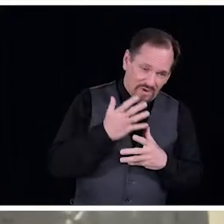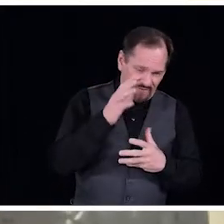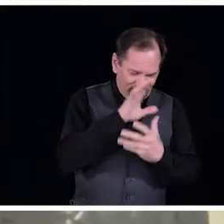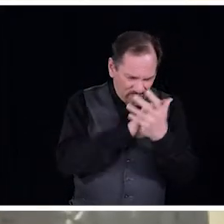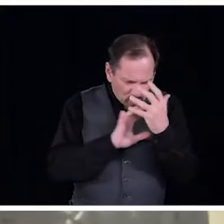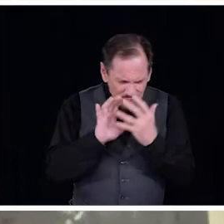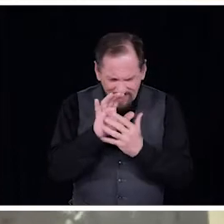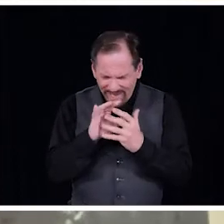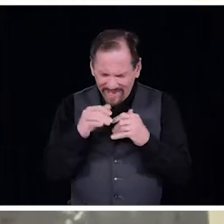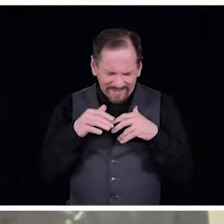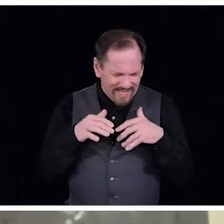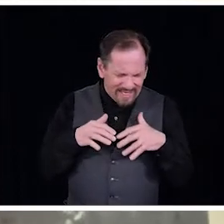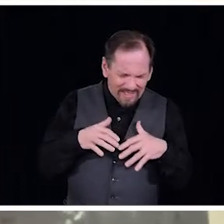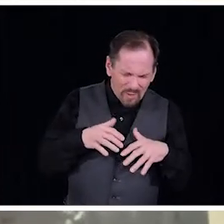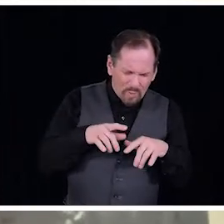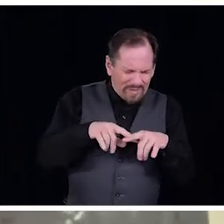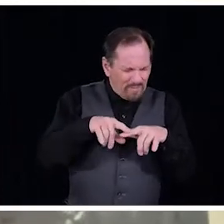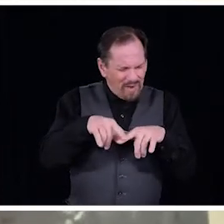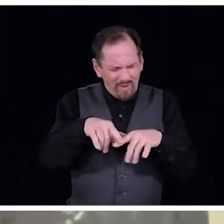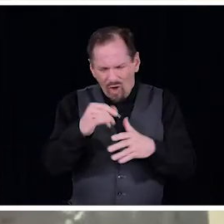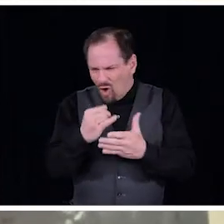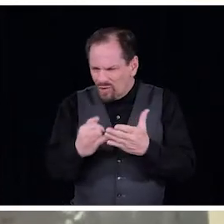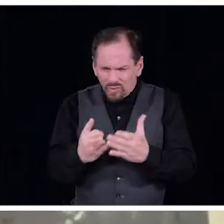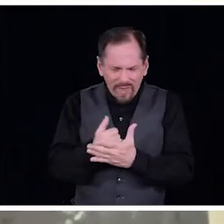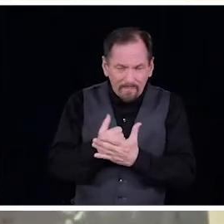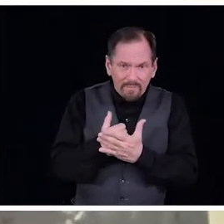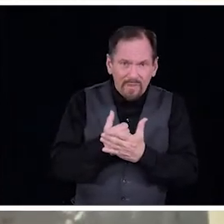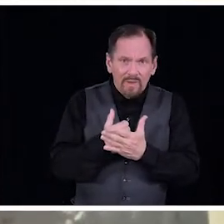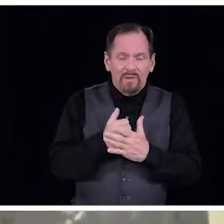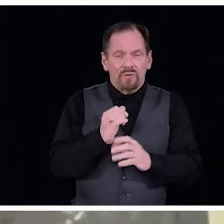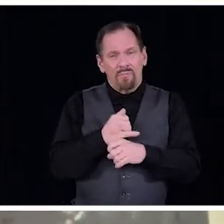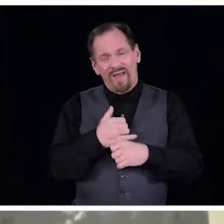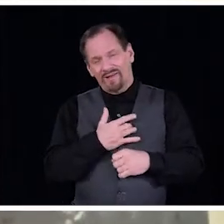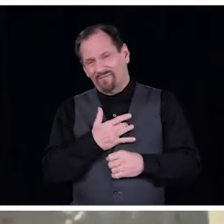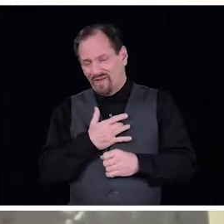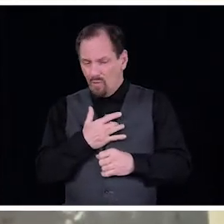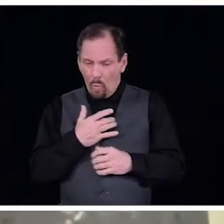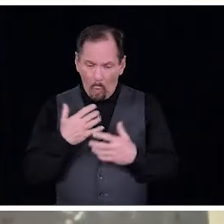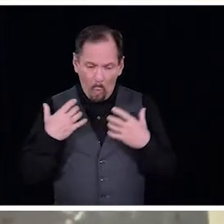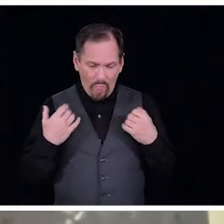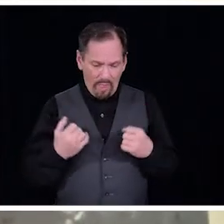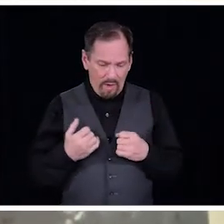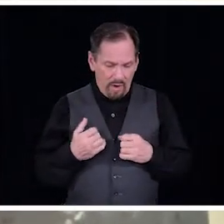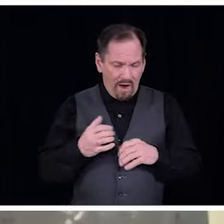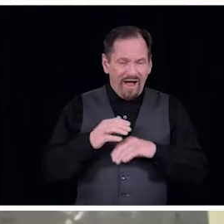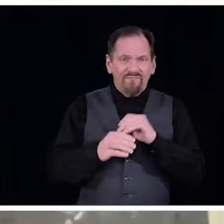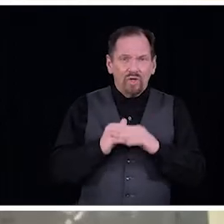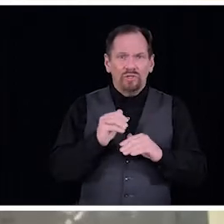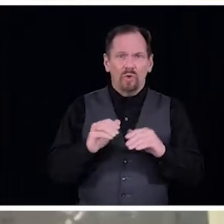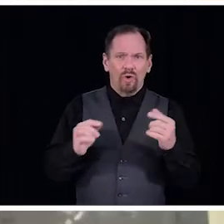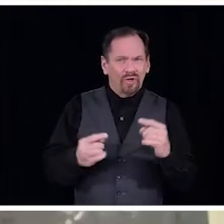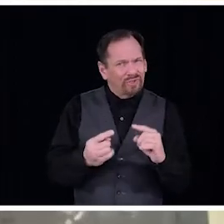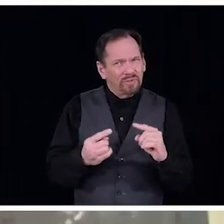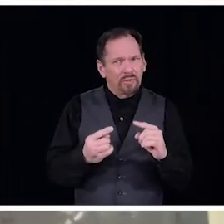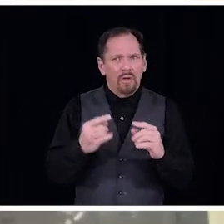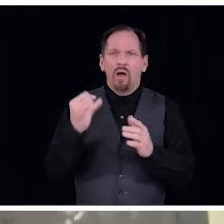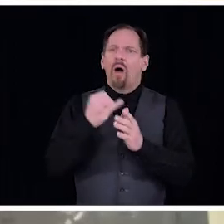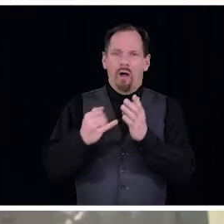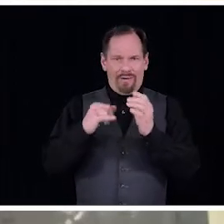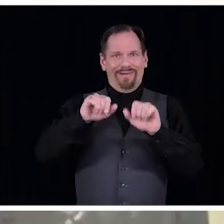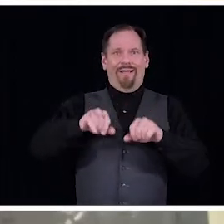on it to fill a void, to make us feel whole or comforted or heard. Art has the ability to do